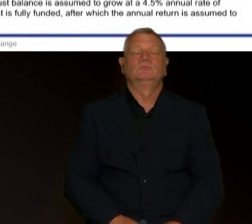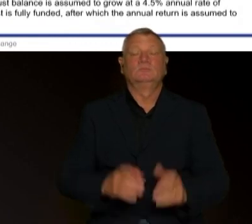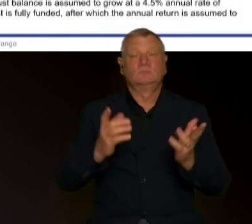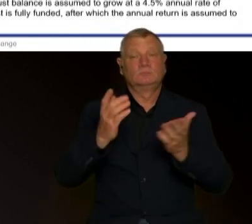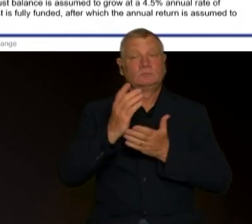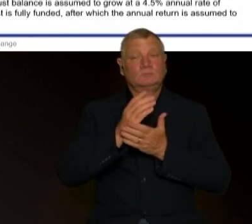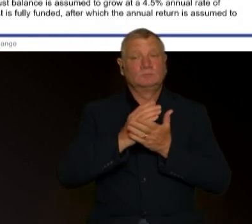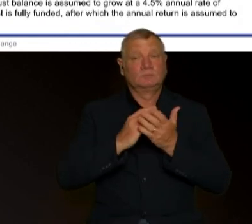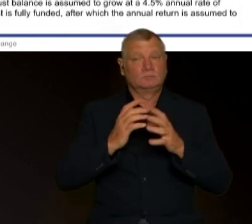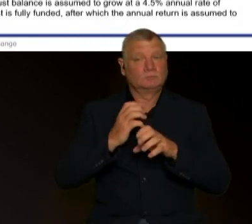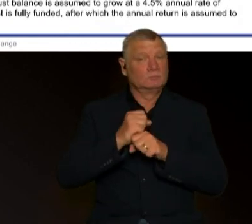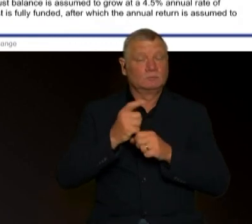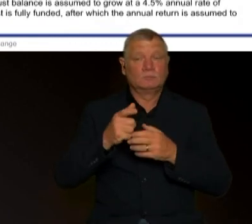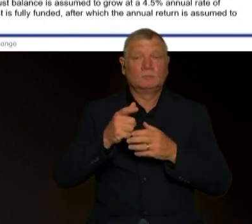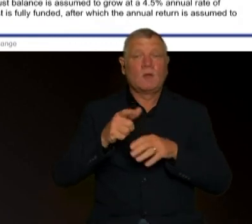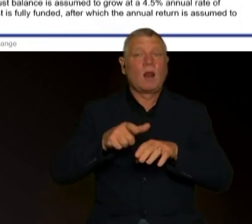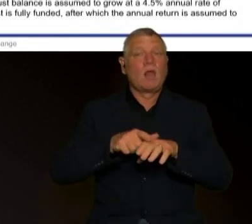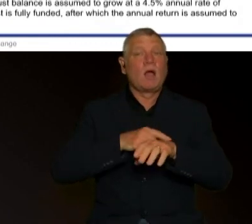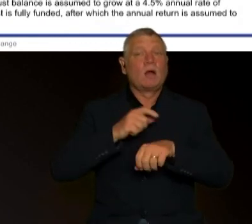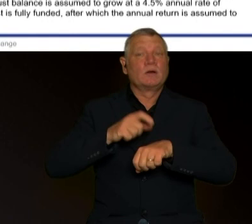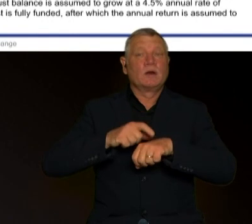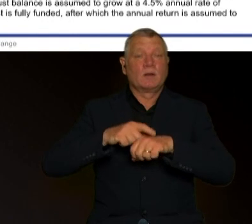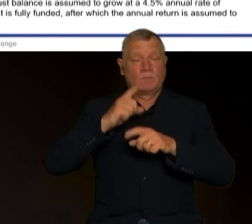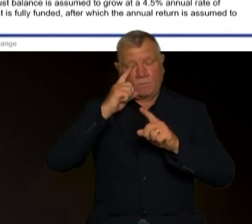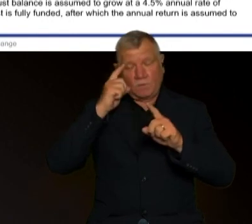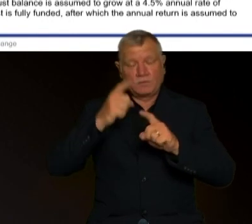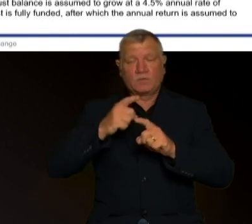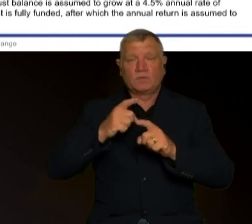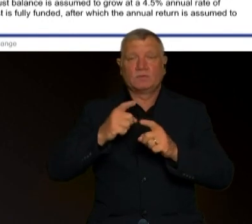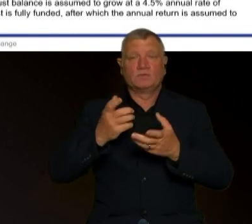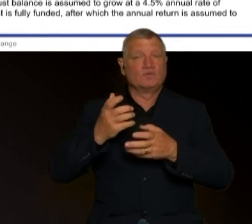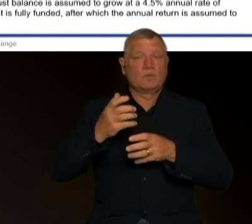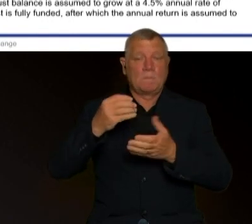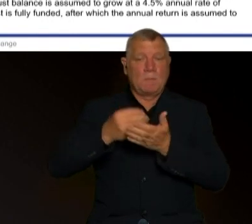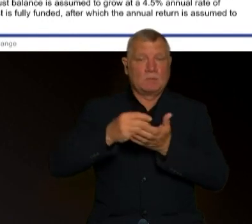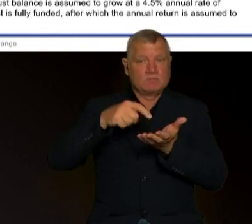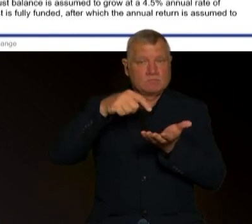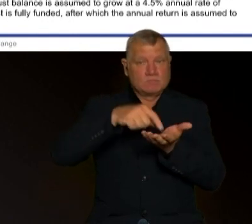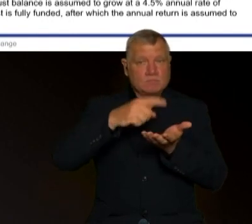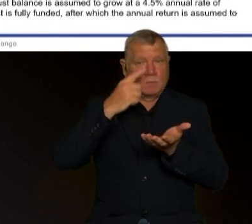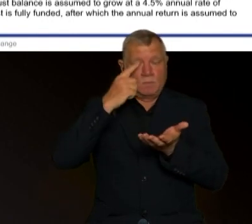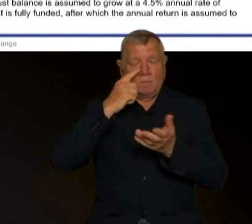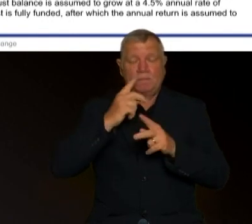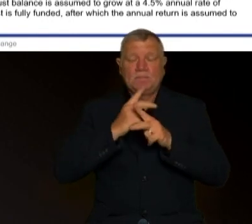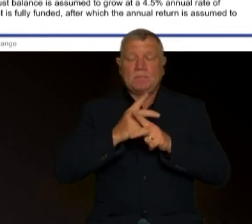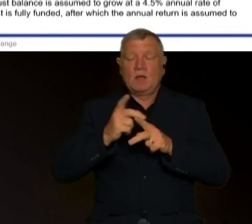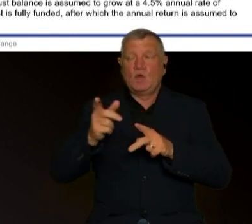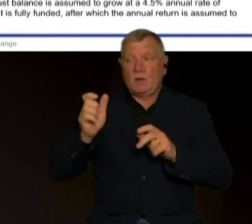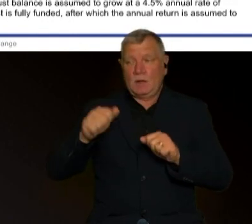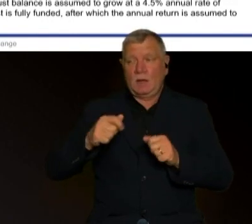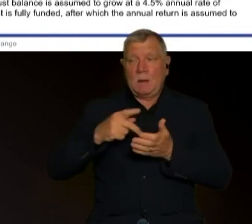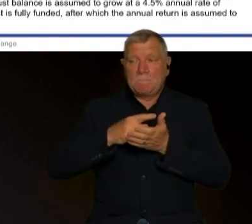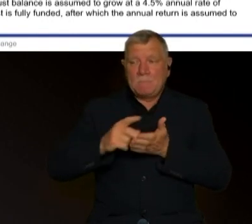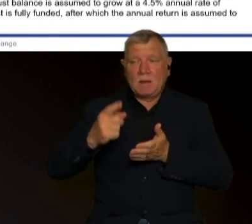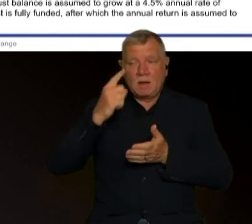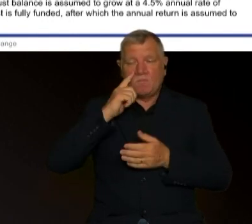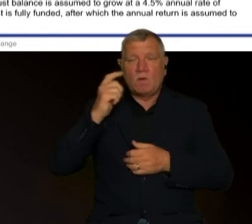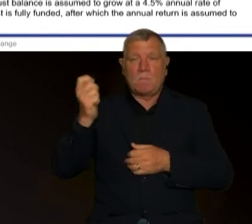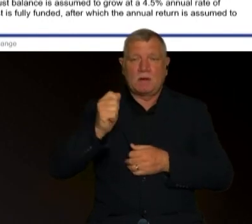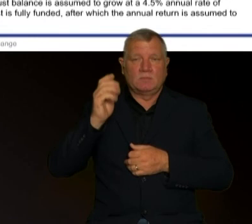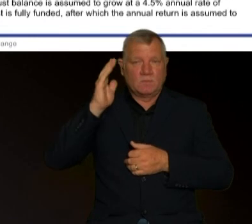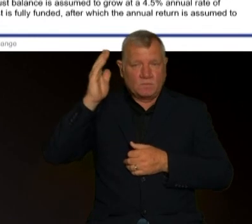In summary, Mr. Chairman, the long-term objectives of the Trust is to preserve the ability of the Commonwealth to make future pension